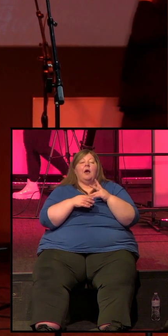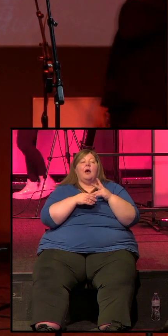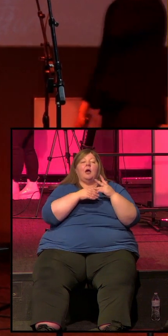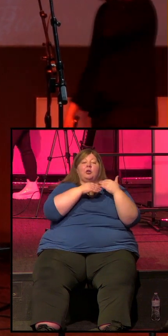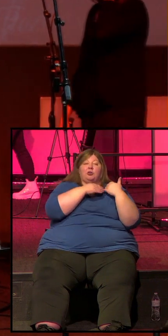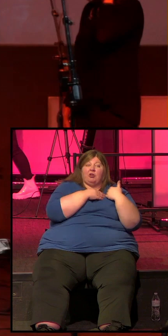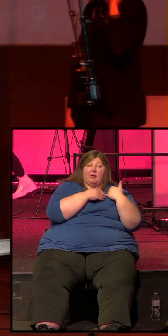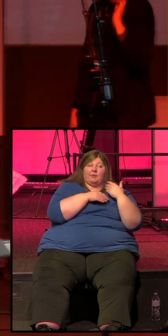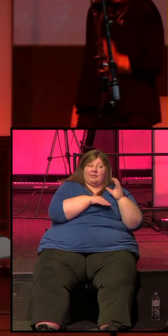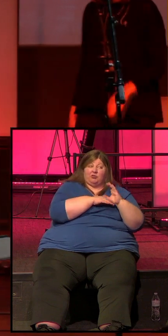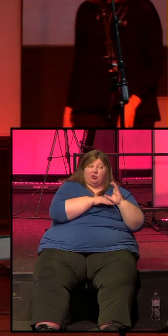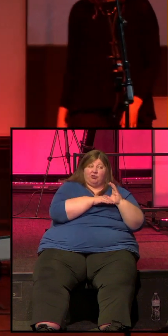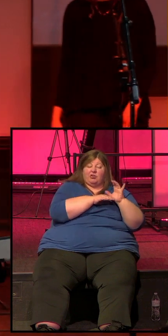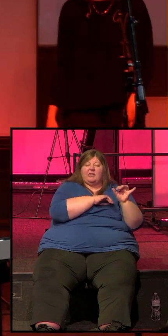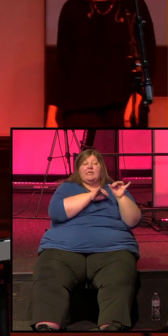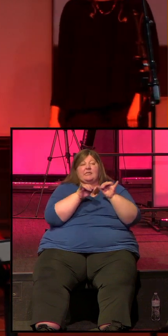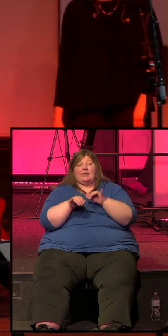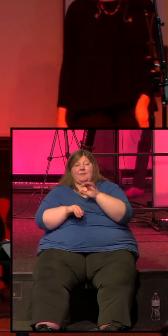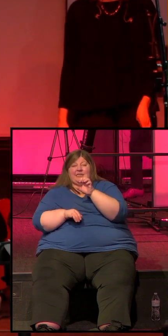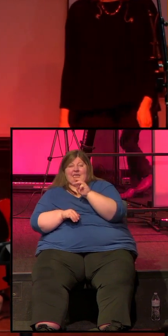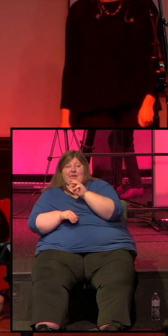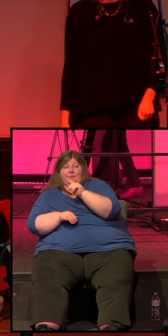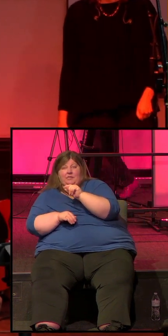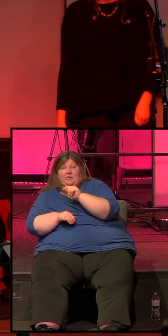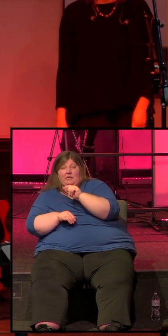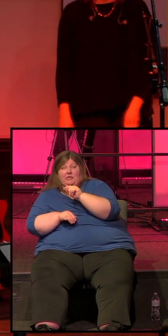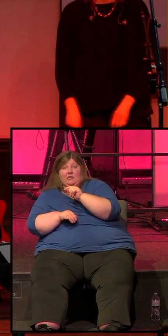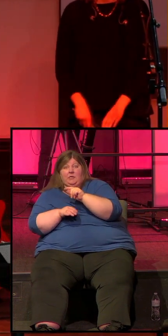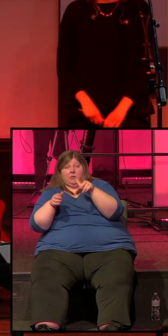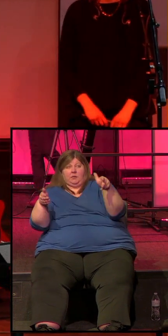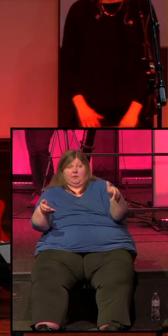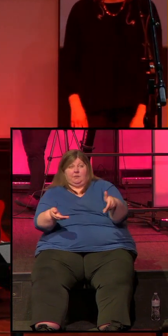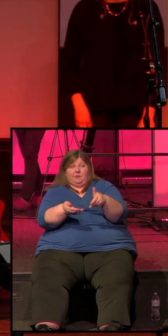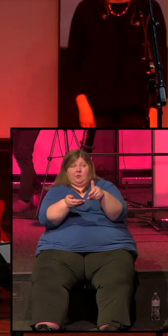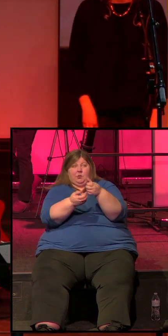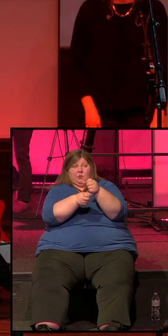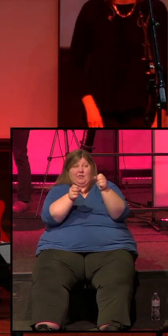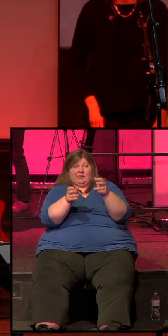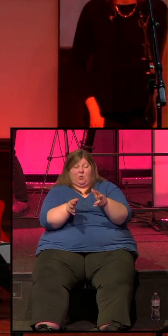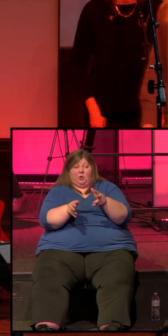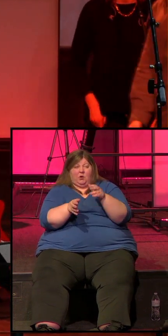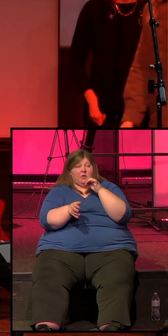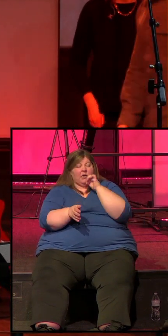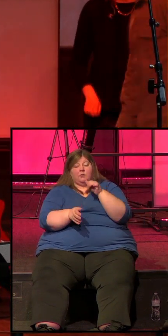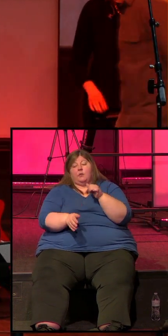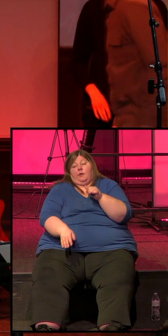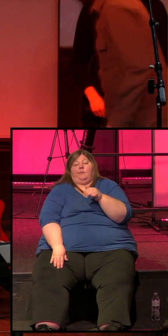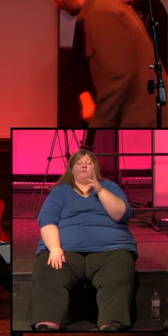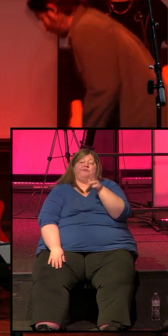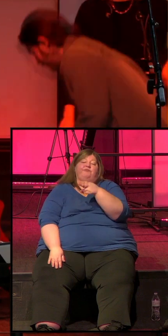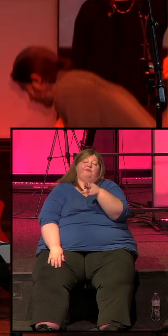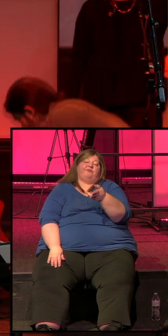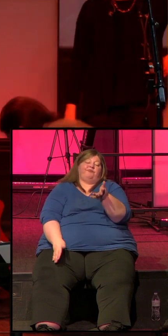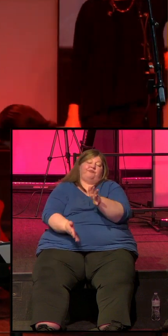an EMT. It is to introduce people to their rescuer, and it is not to declare people dead.